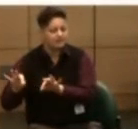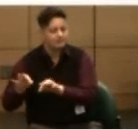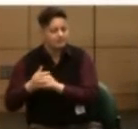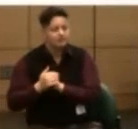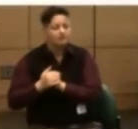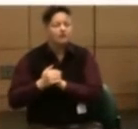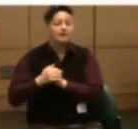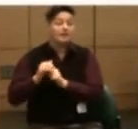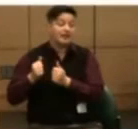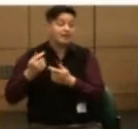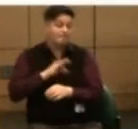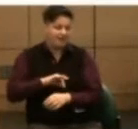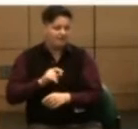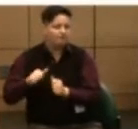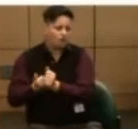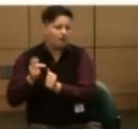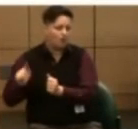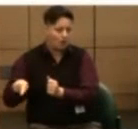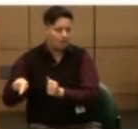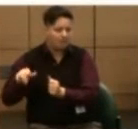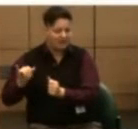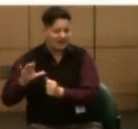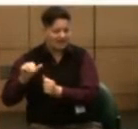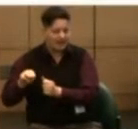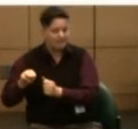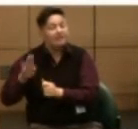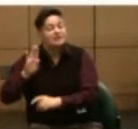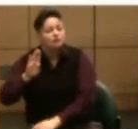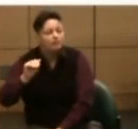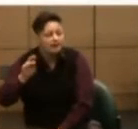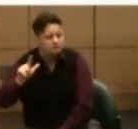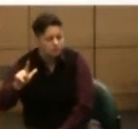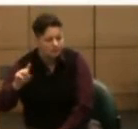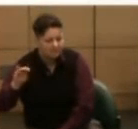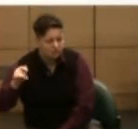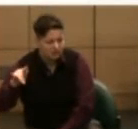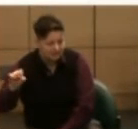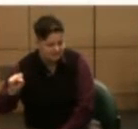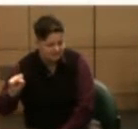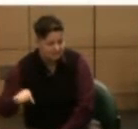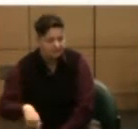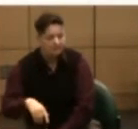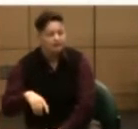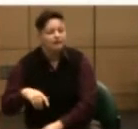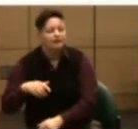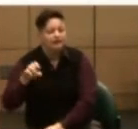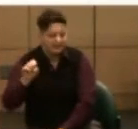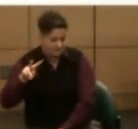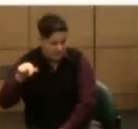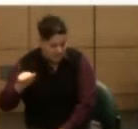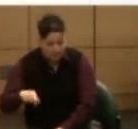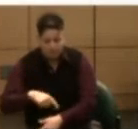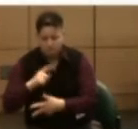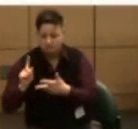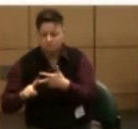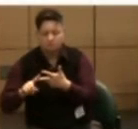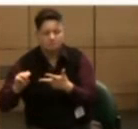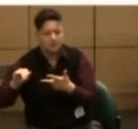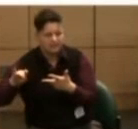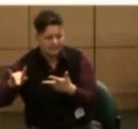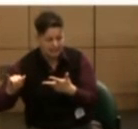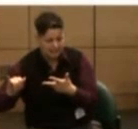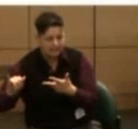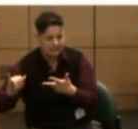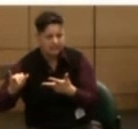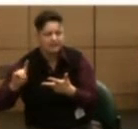the follow-up after bacterial meningitis, enlarged vestibular aqueduct, Mondini deformity, and all these are,